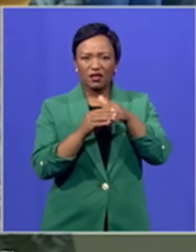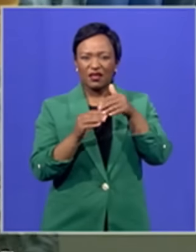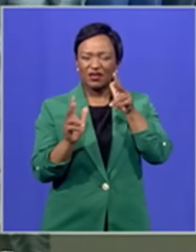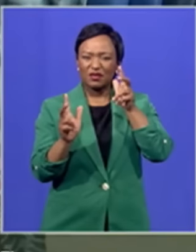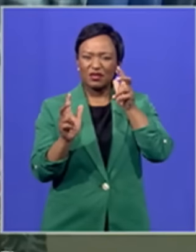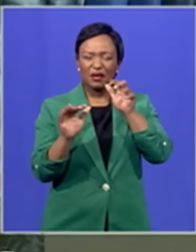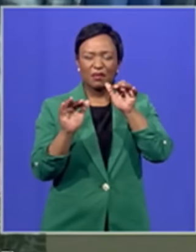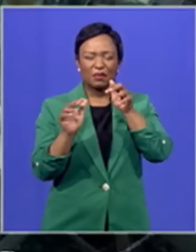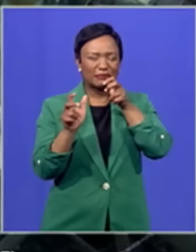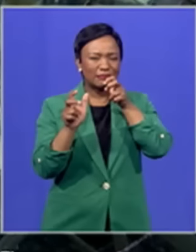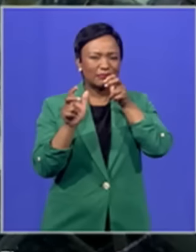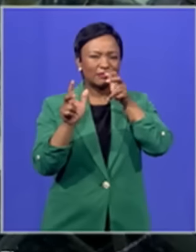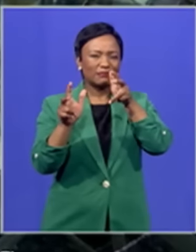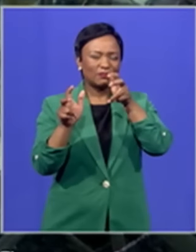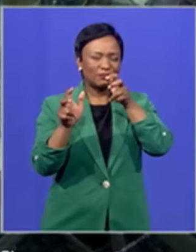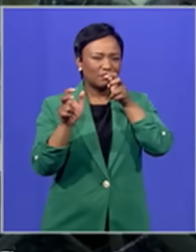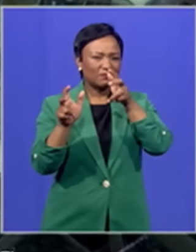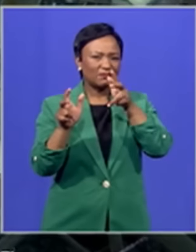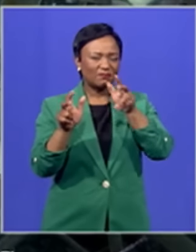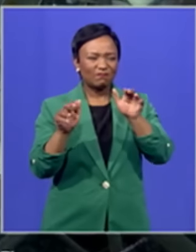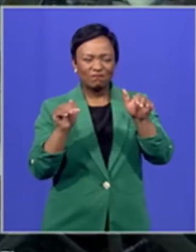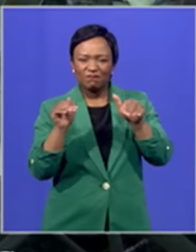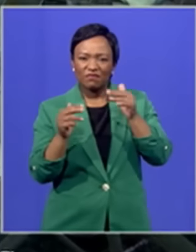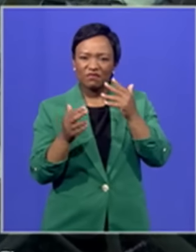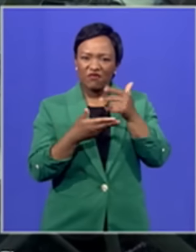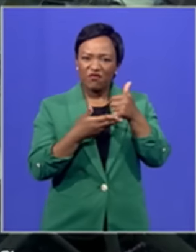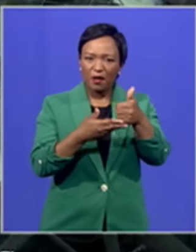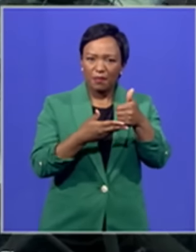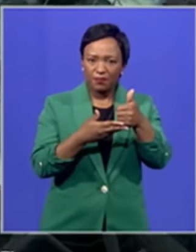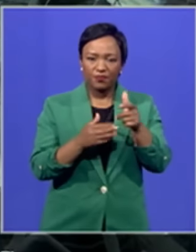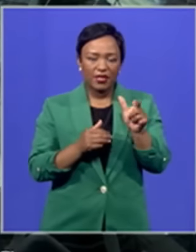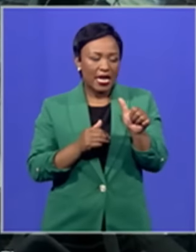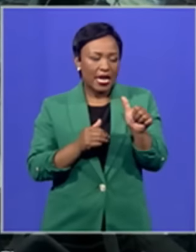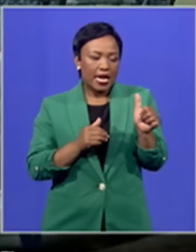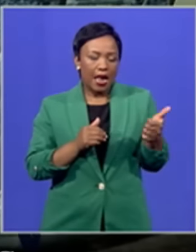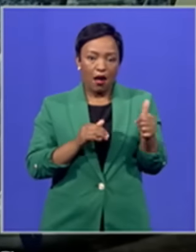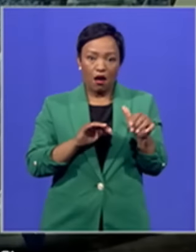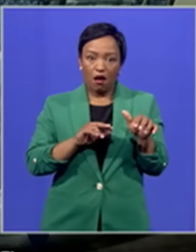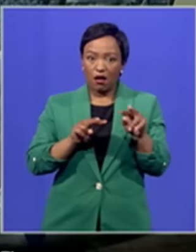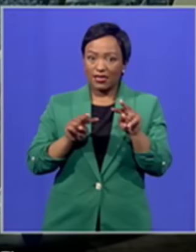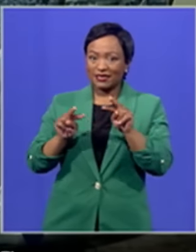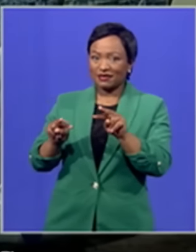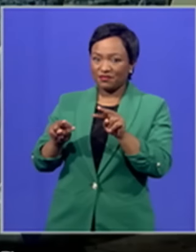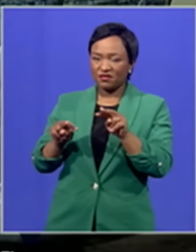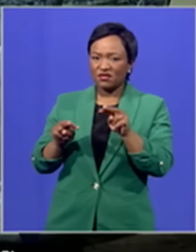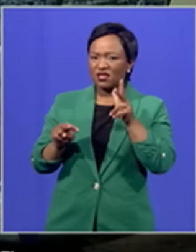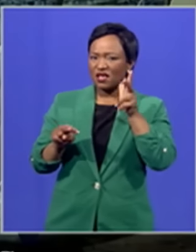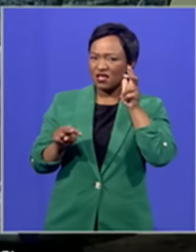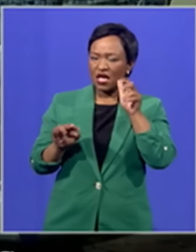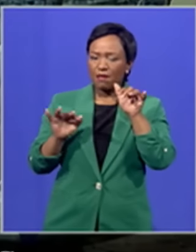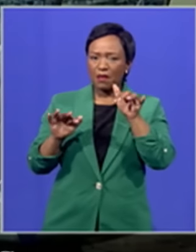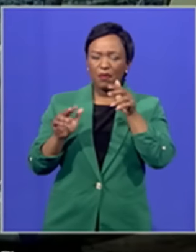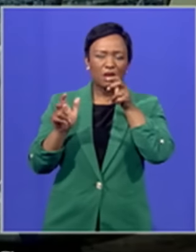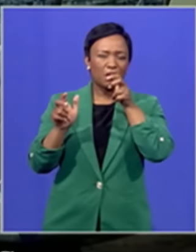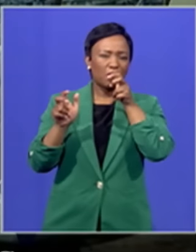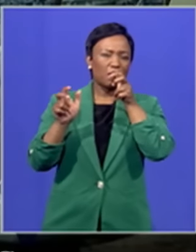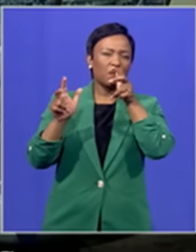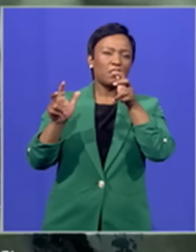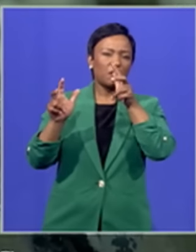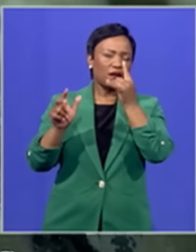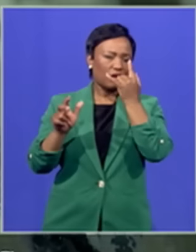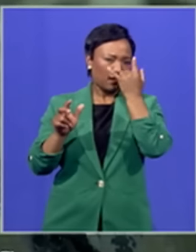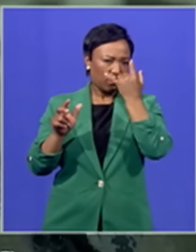go elela e le ge ba nyaka thušo. Moagišano yeo a bonego tiragalo ye o re o kwele batho ba go elela ebile ba lla